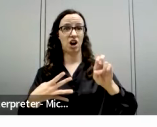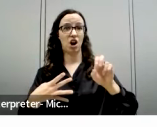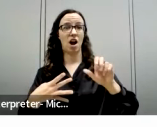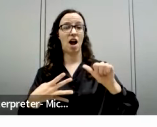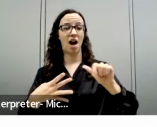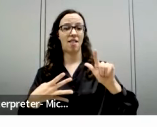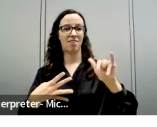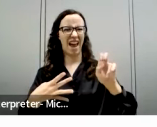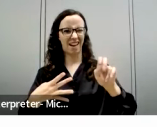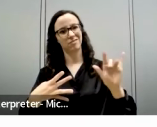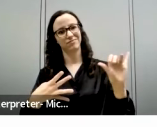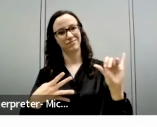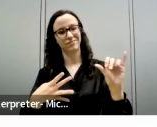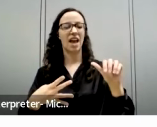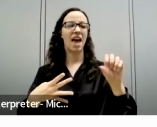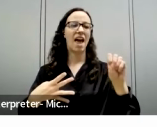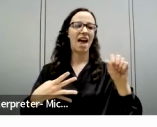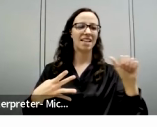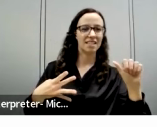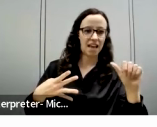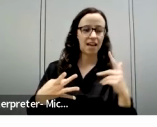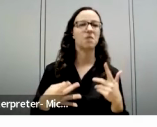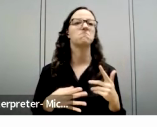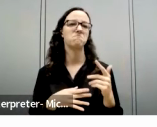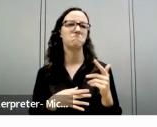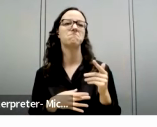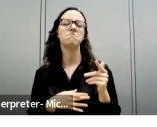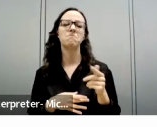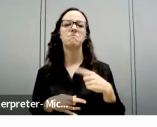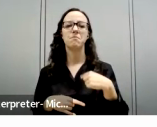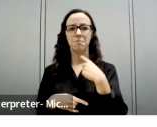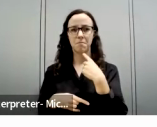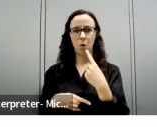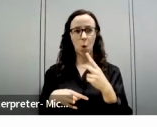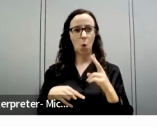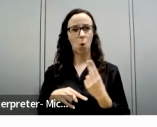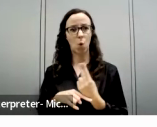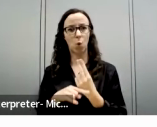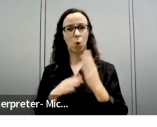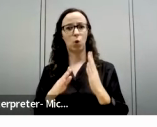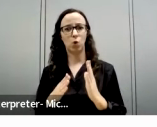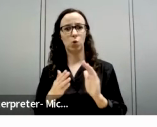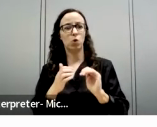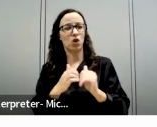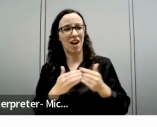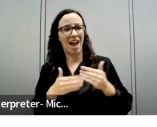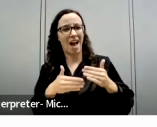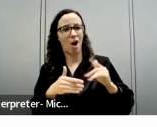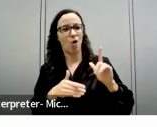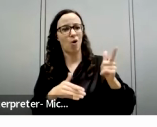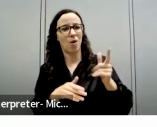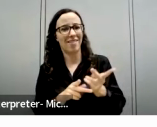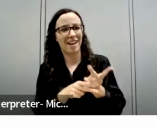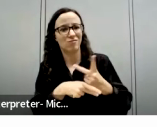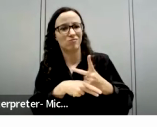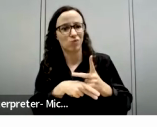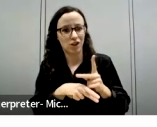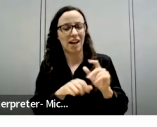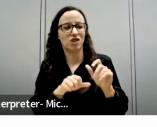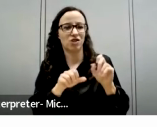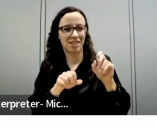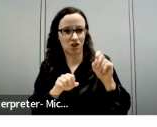component. This one tells the user how any derivatives of that work should be licensed. And we're going to